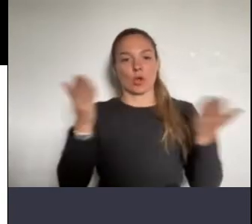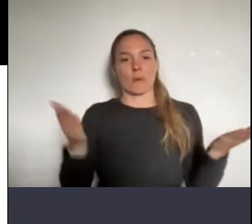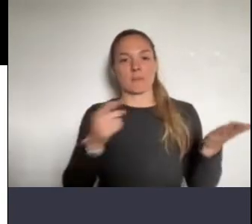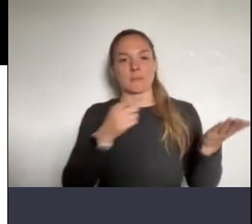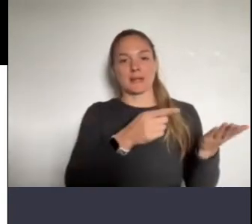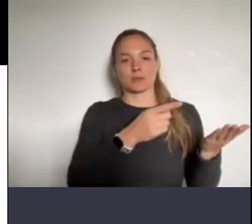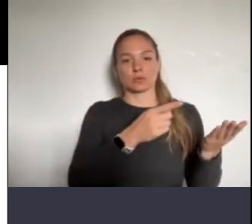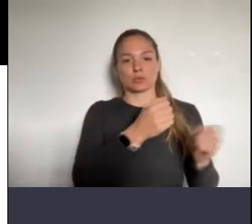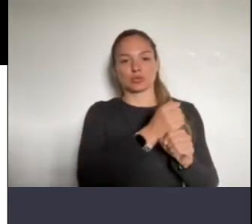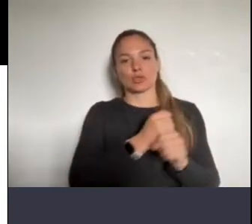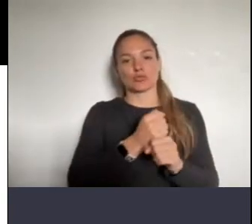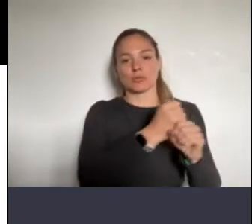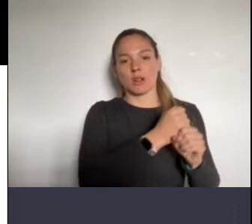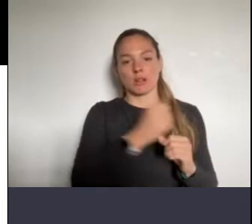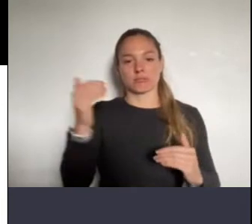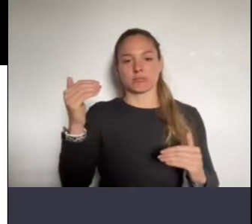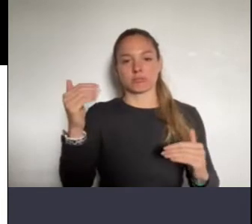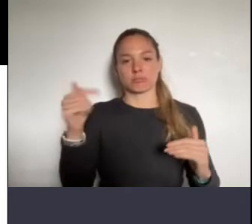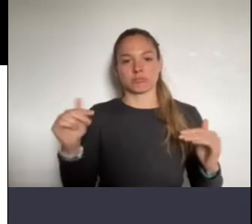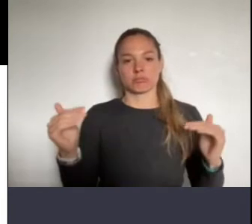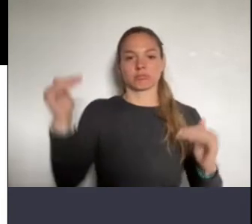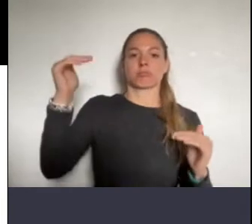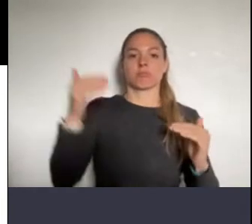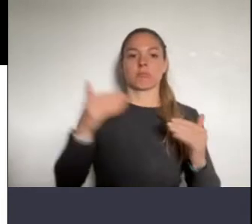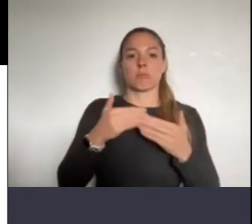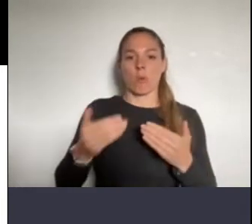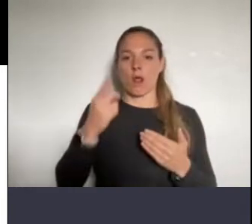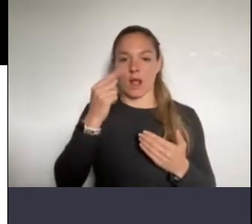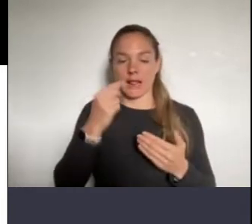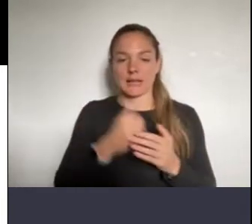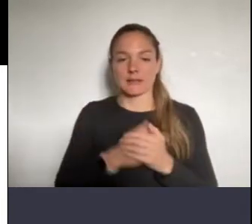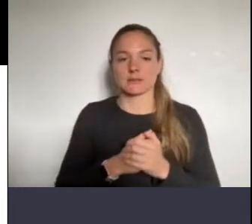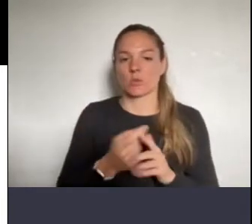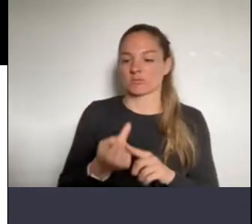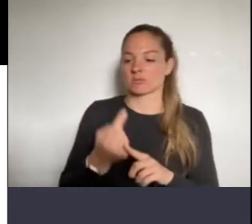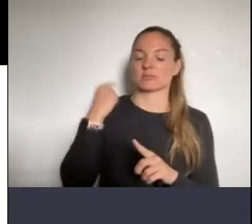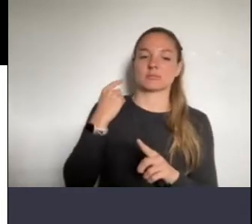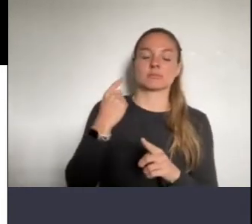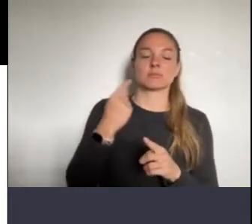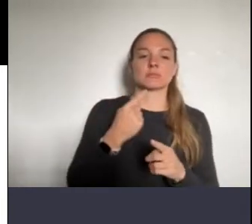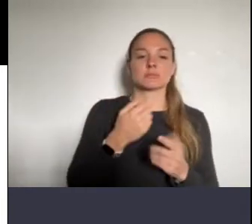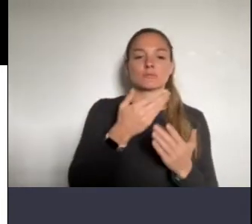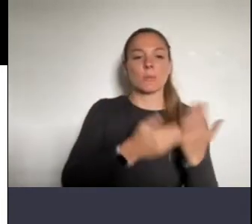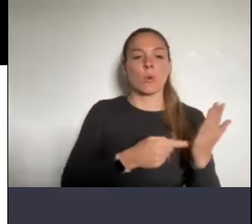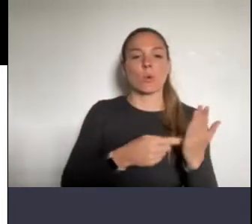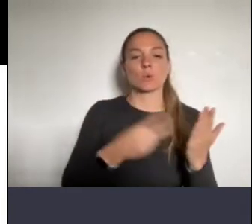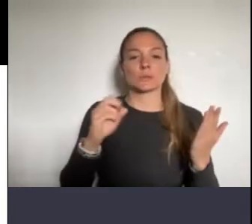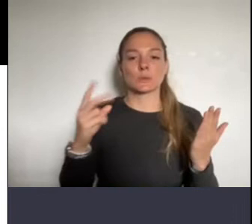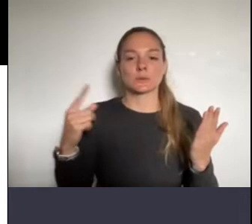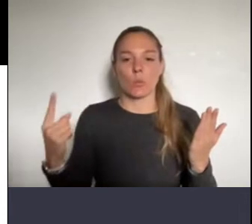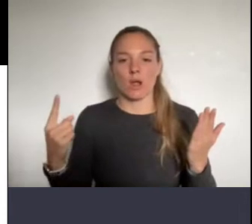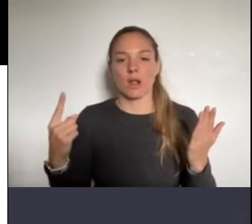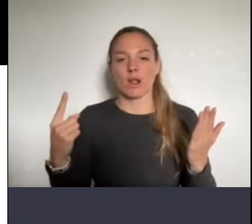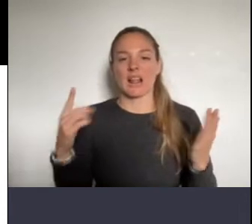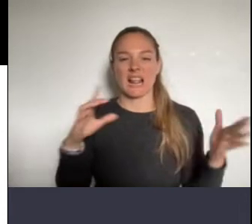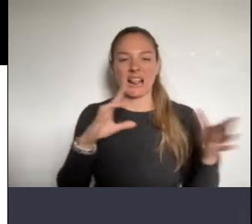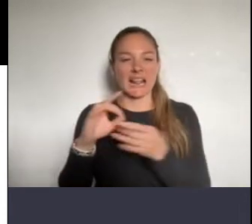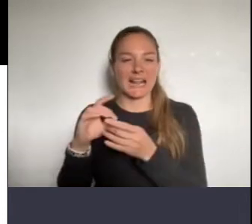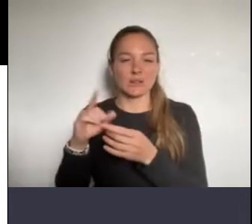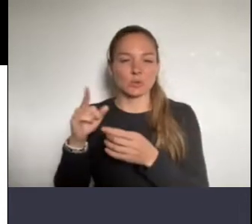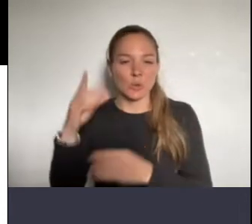And that was taken from a report done in 2021 around hearing loss and dementia and how are they linked, and that was by